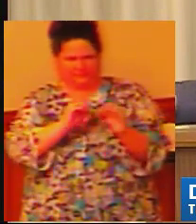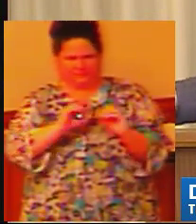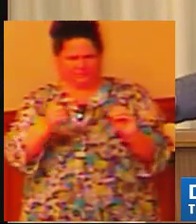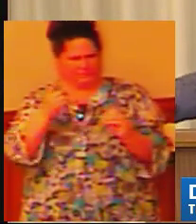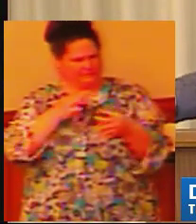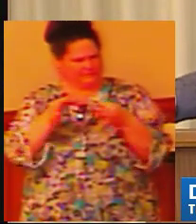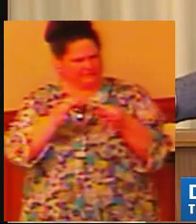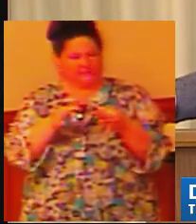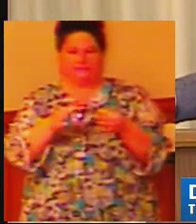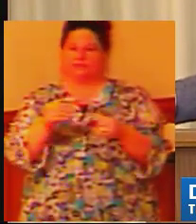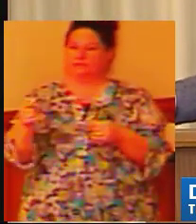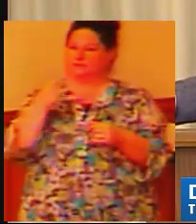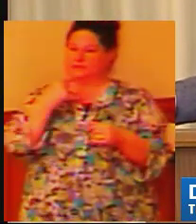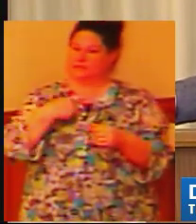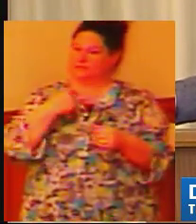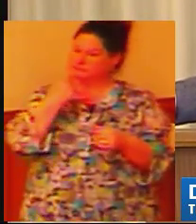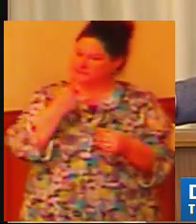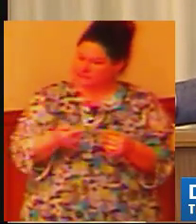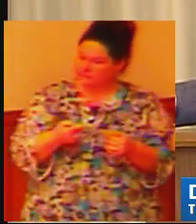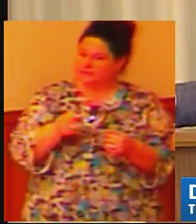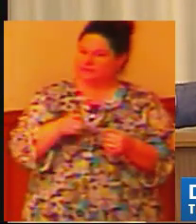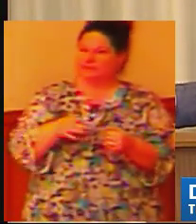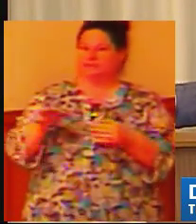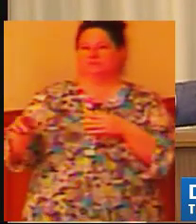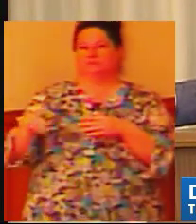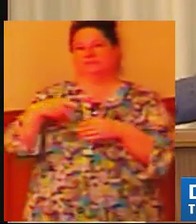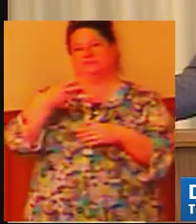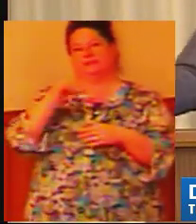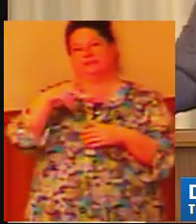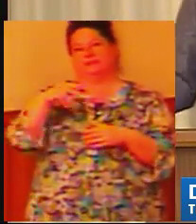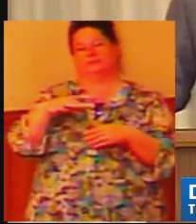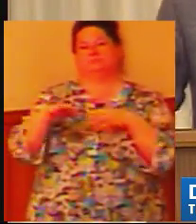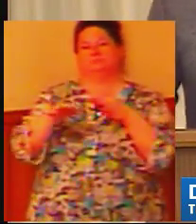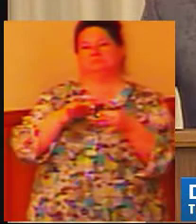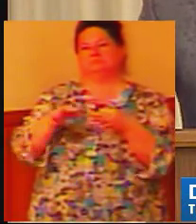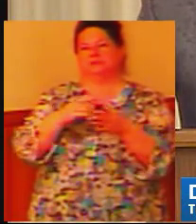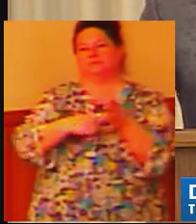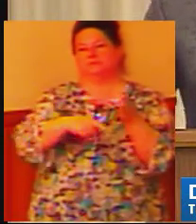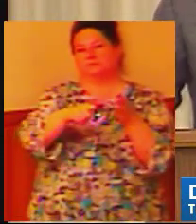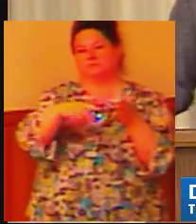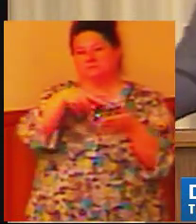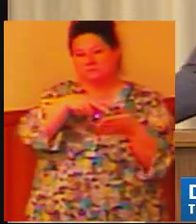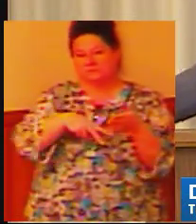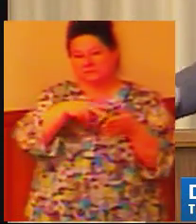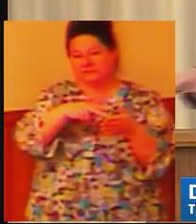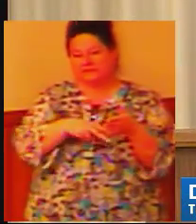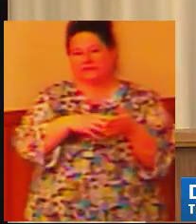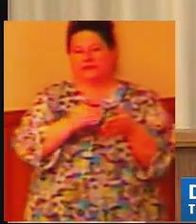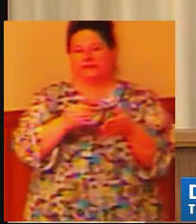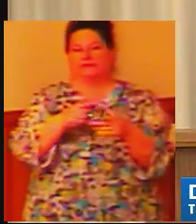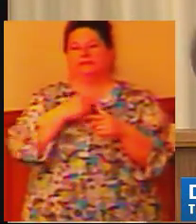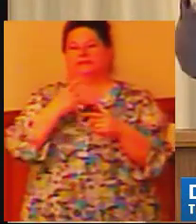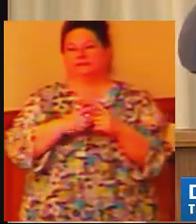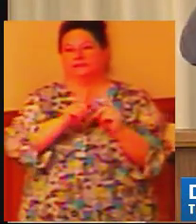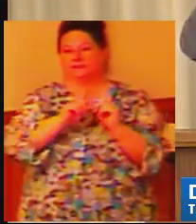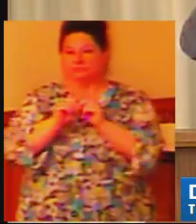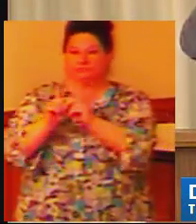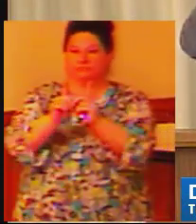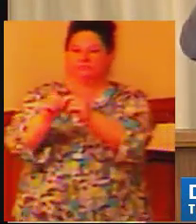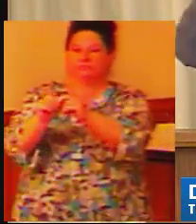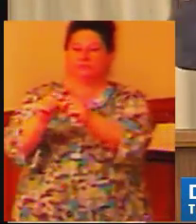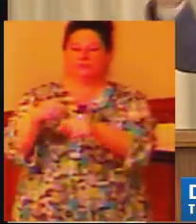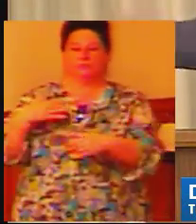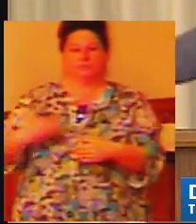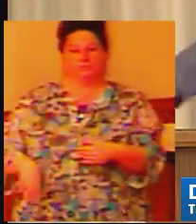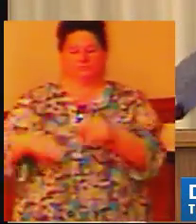me. He goes, well, I'll tell you. He tells him about what he's reading, and then they go on their way. Wow, this